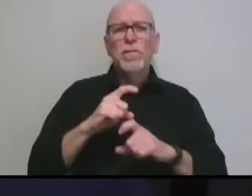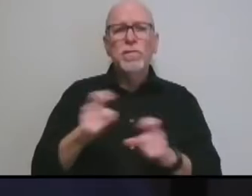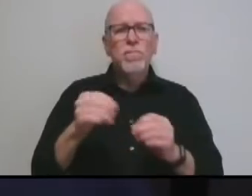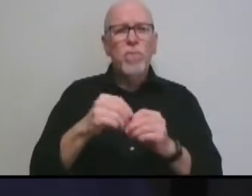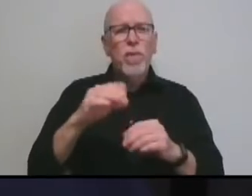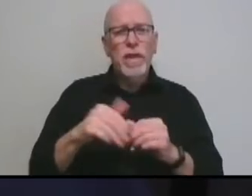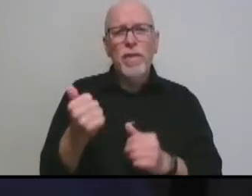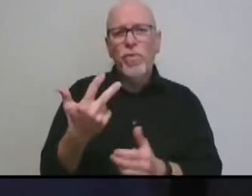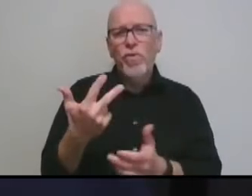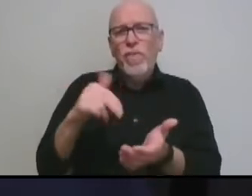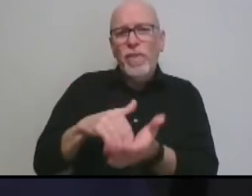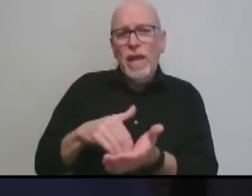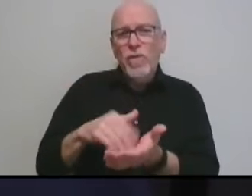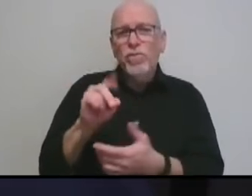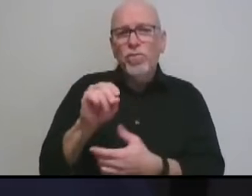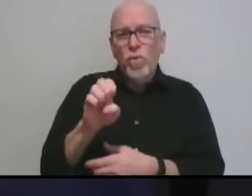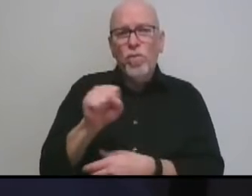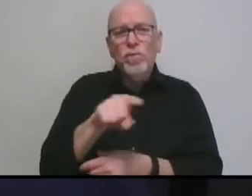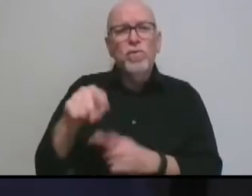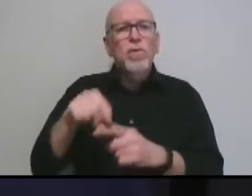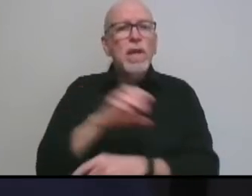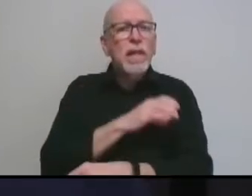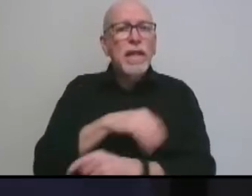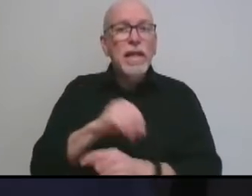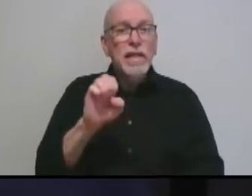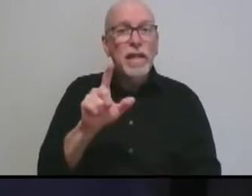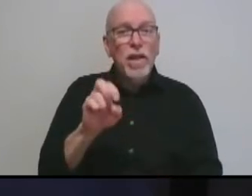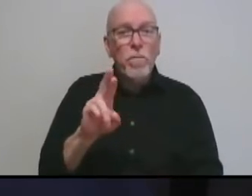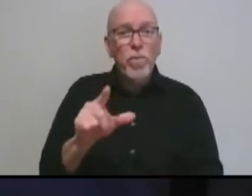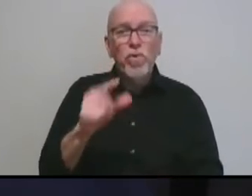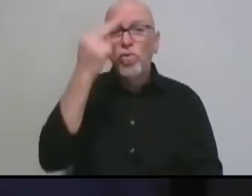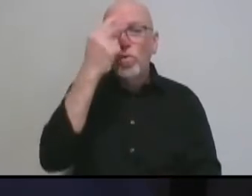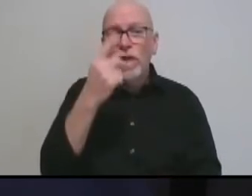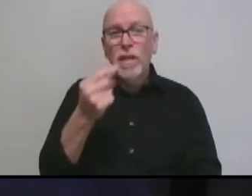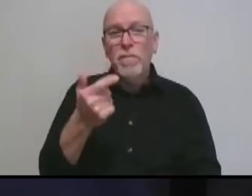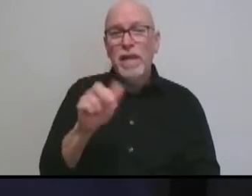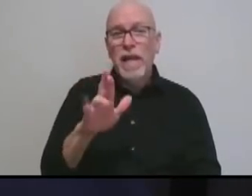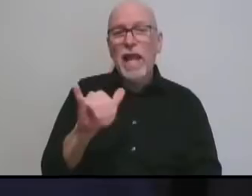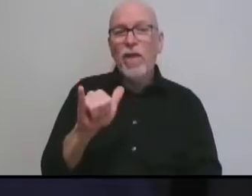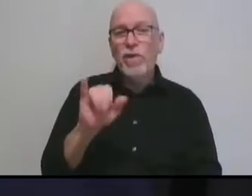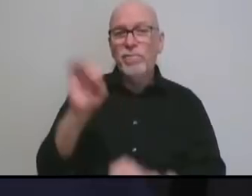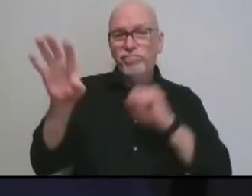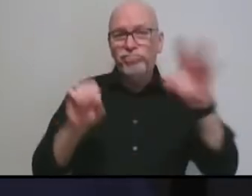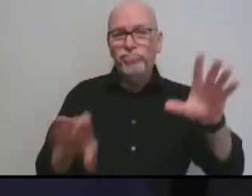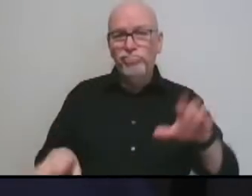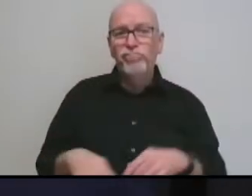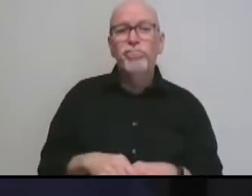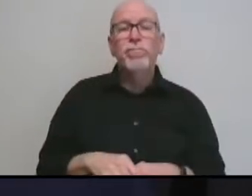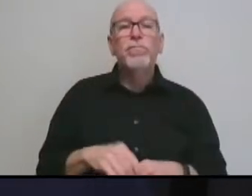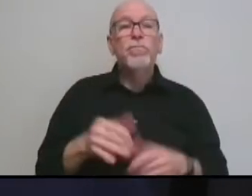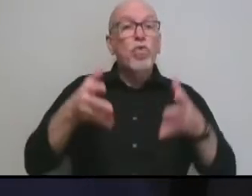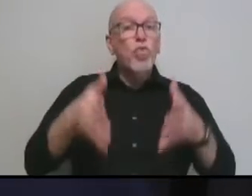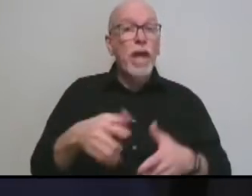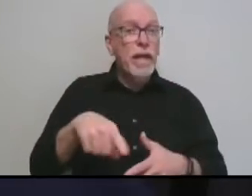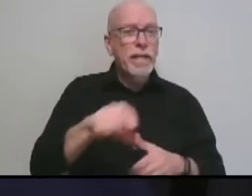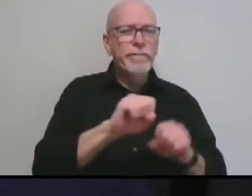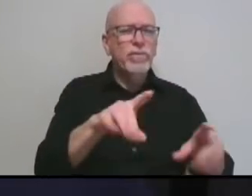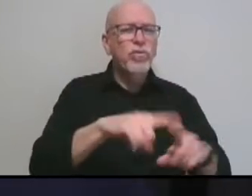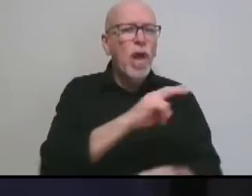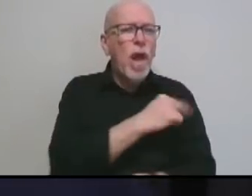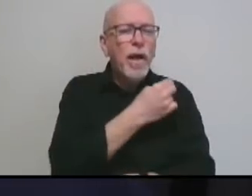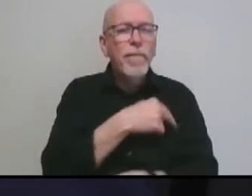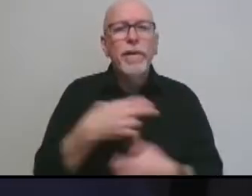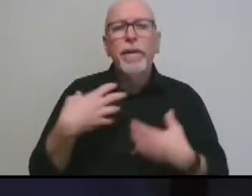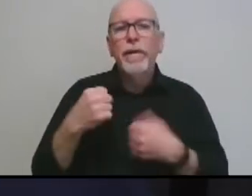13,000 additional doses to our clinics in Sellersburg, Notre Dame, and Gary. The remainder have been allocated to hospitals, local health departments,